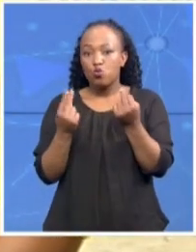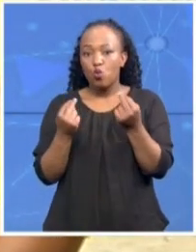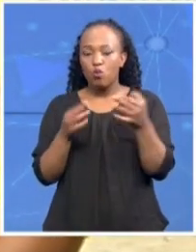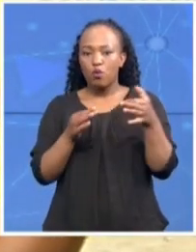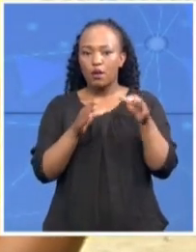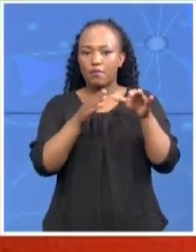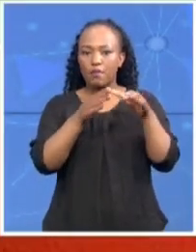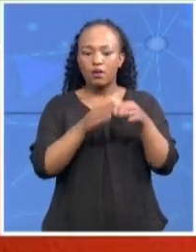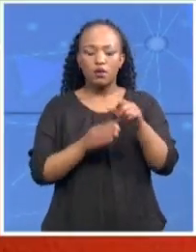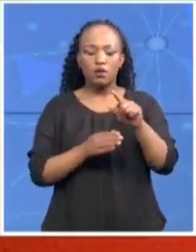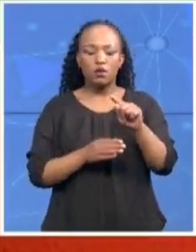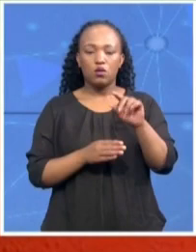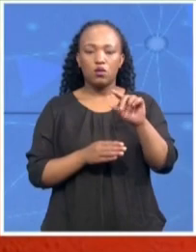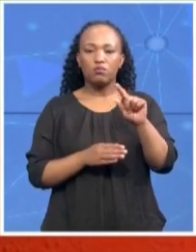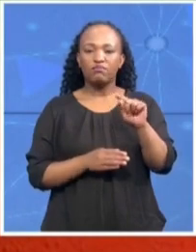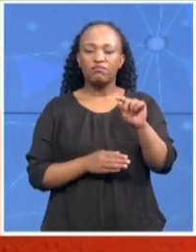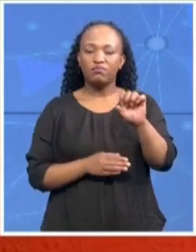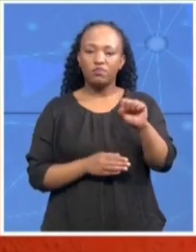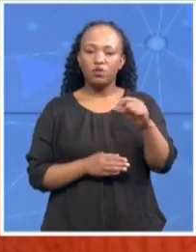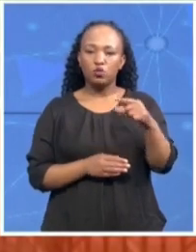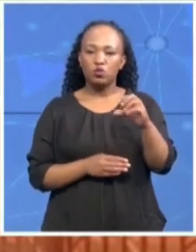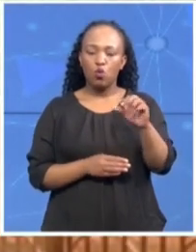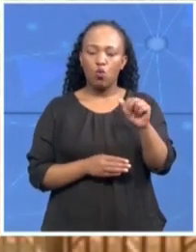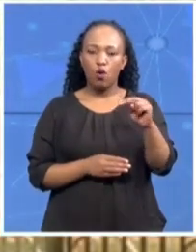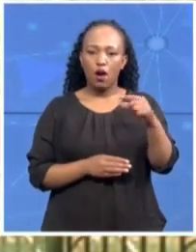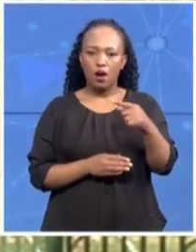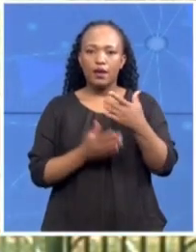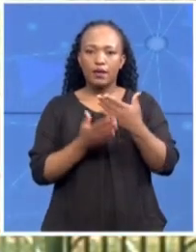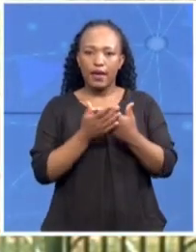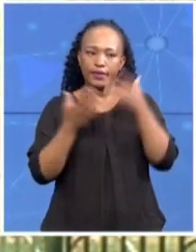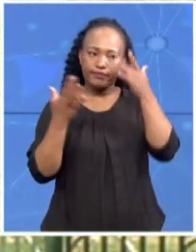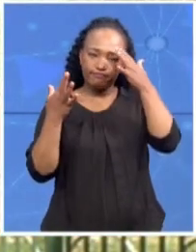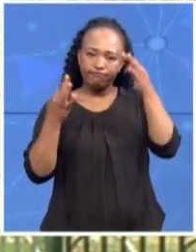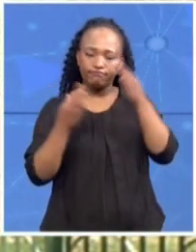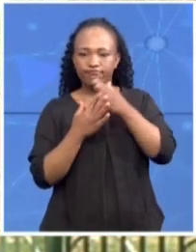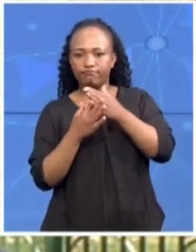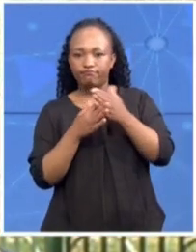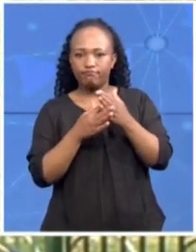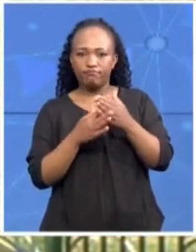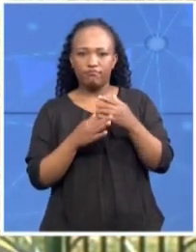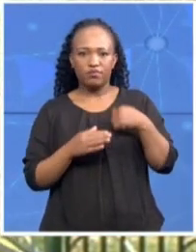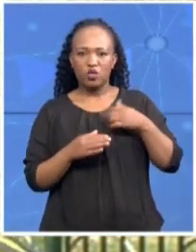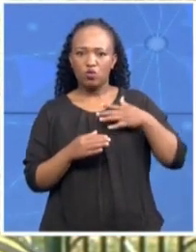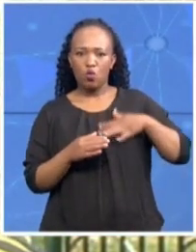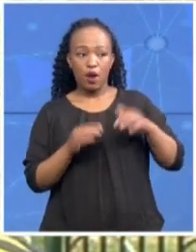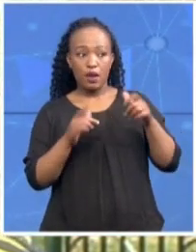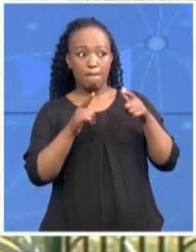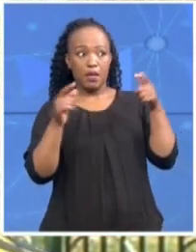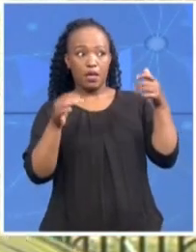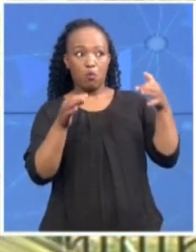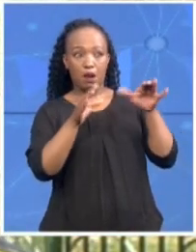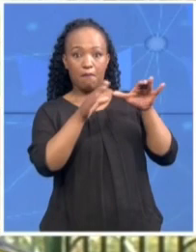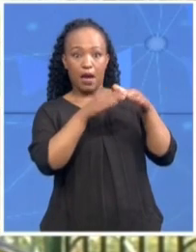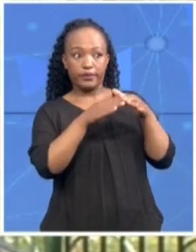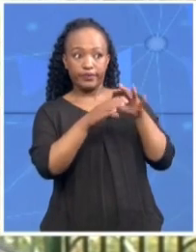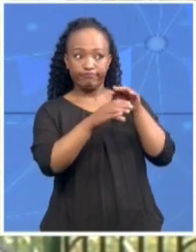the kingmaker, but is not willing to work with bigger parties. We are calling on a coalition that